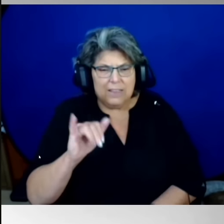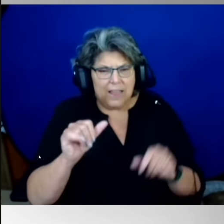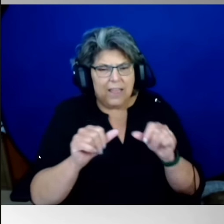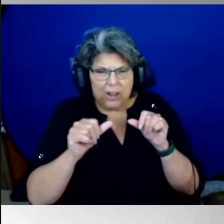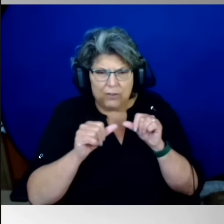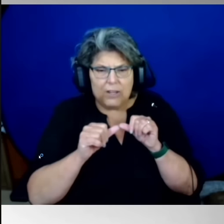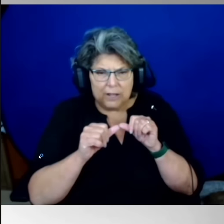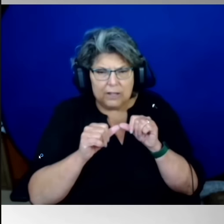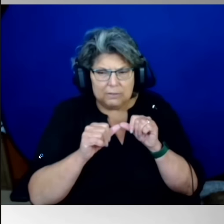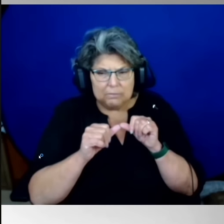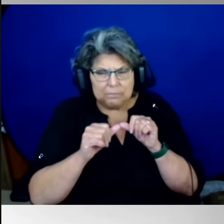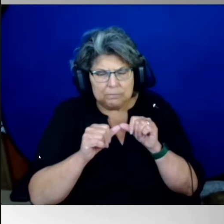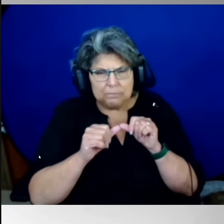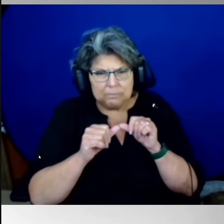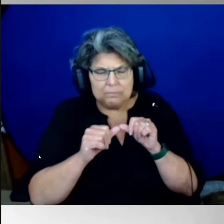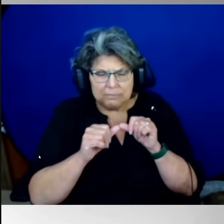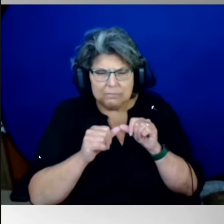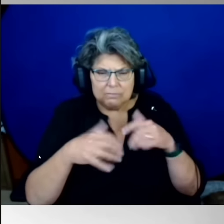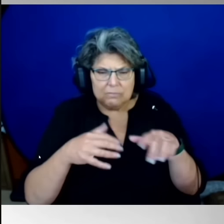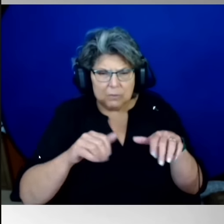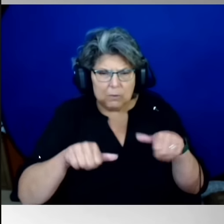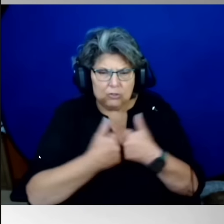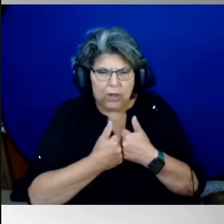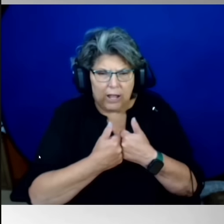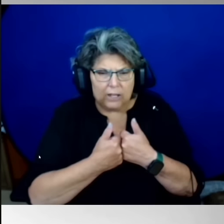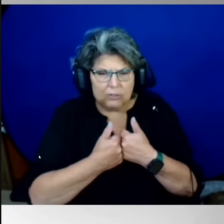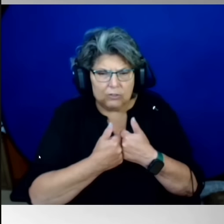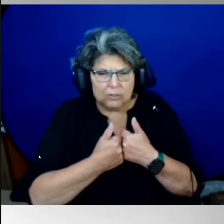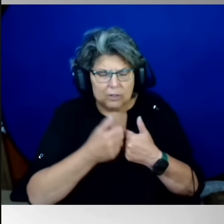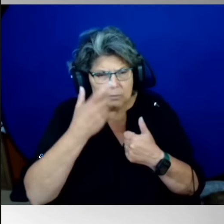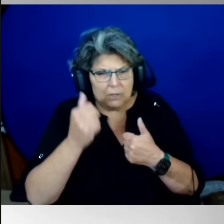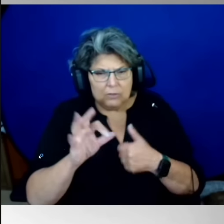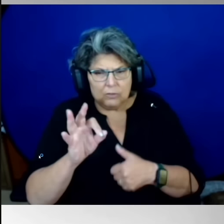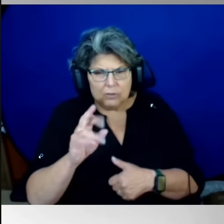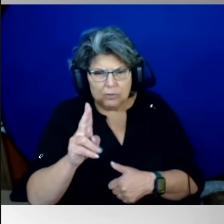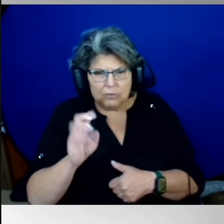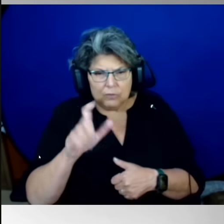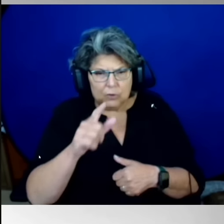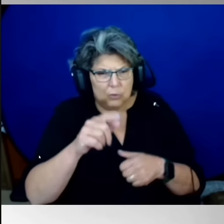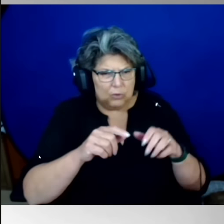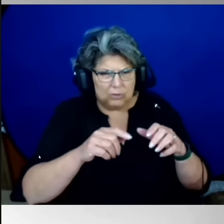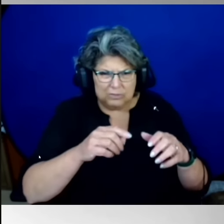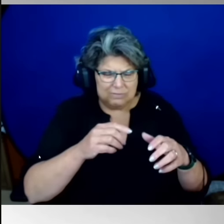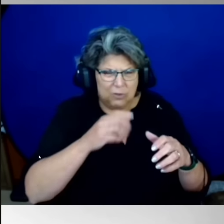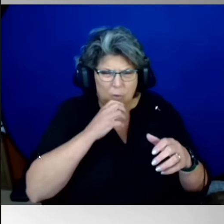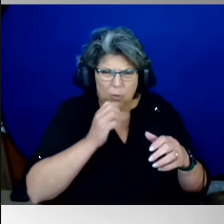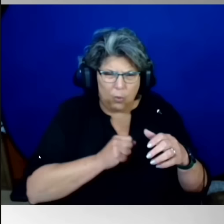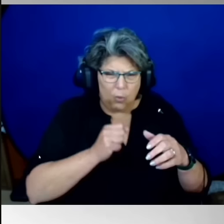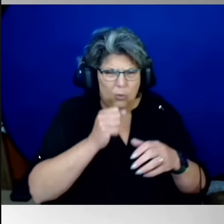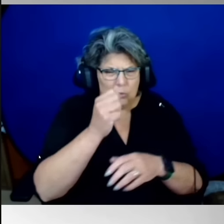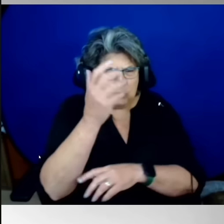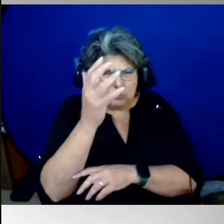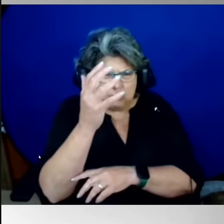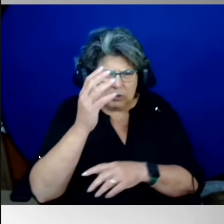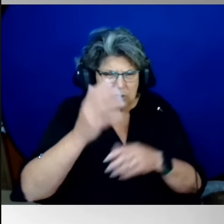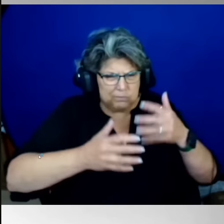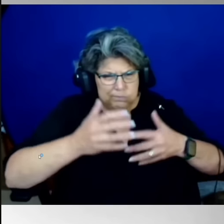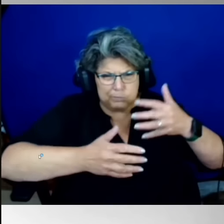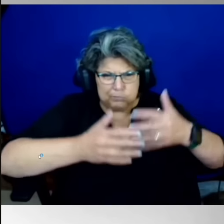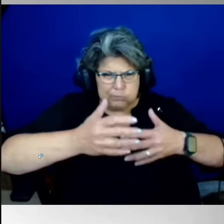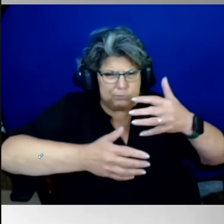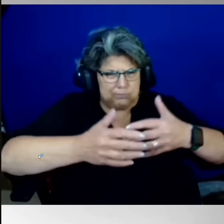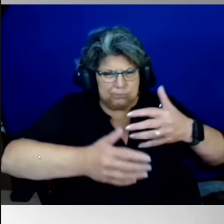been having a challenge with because, again, the fuels topography are very not very favorable with